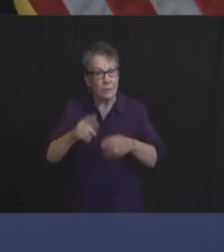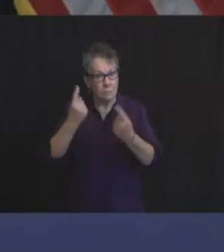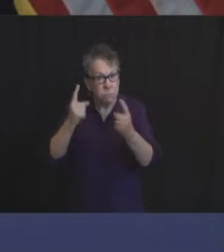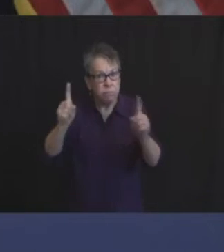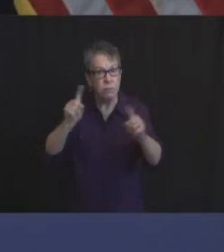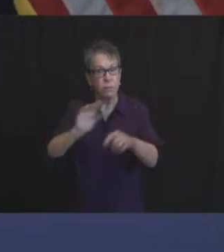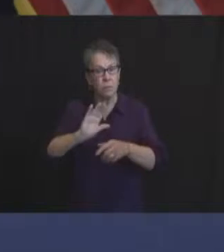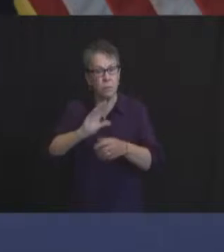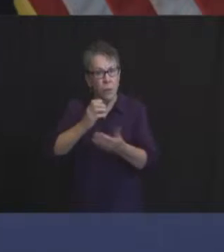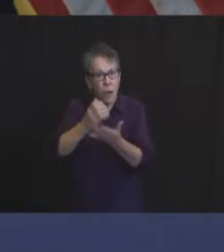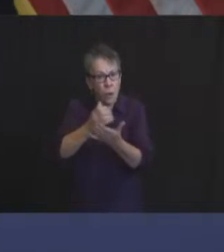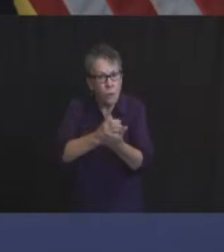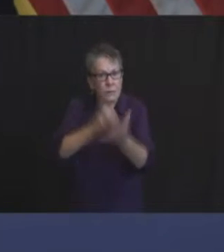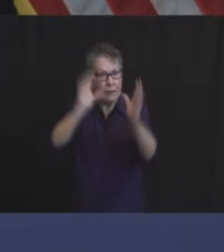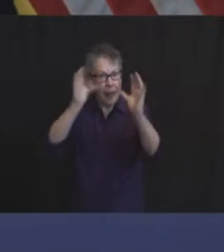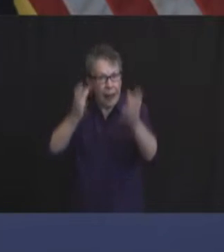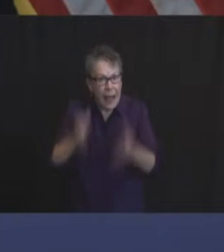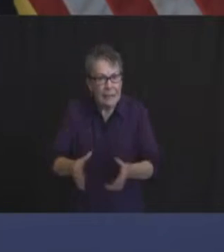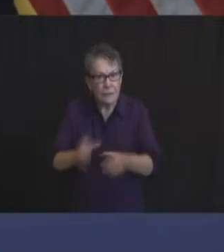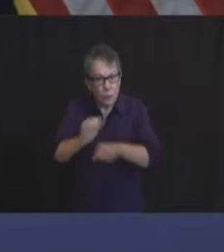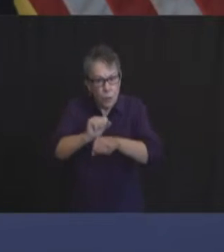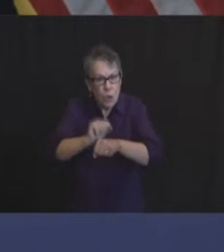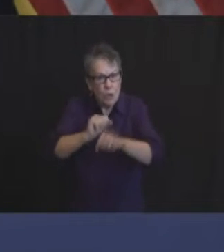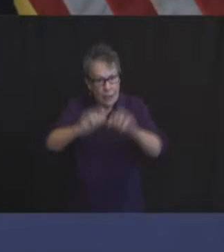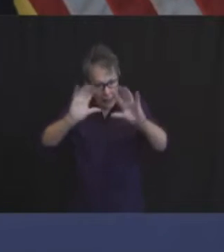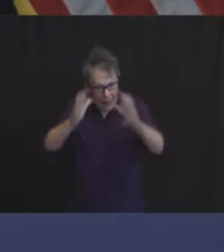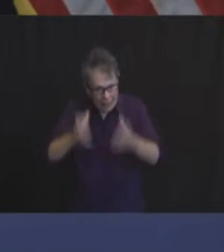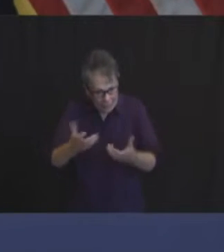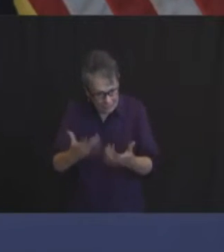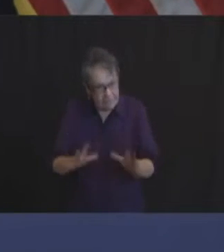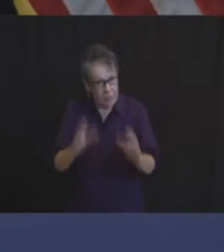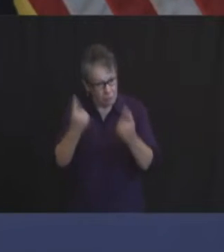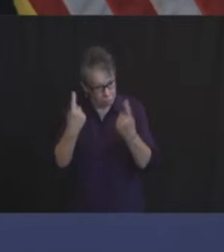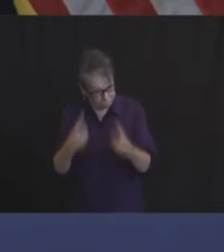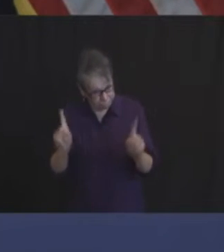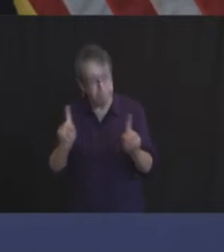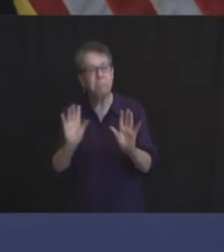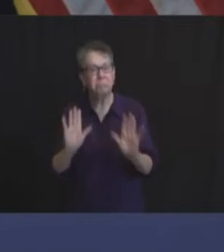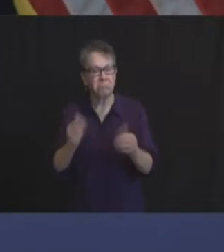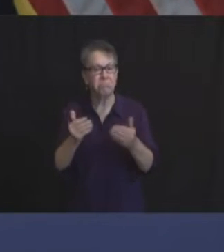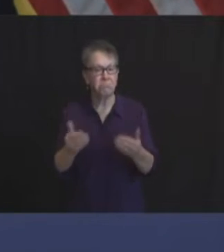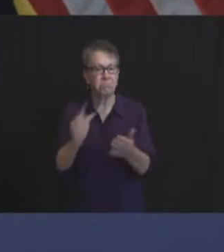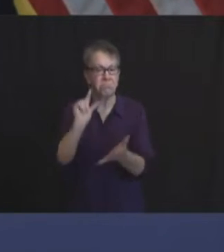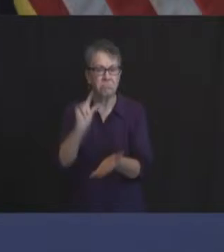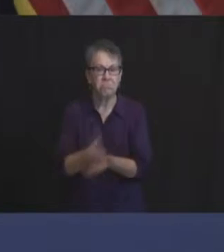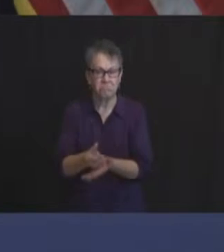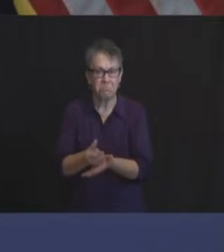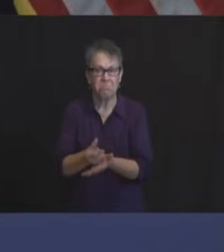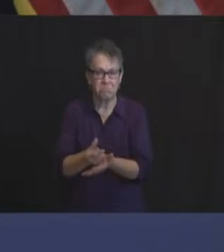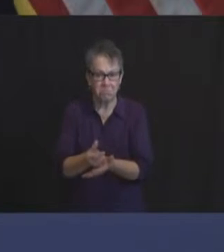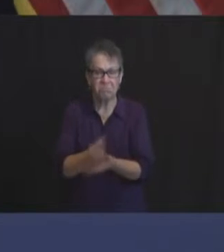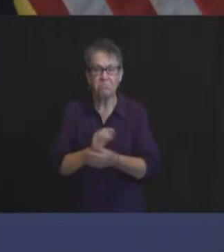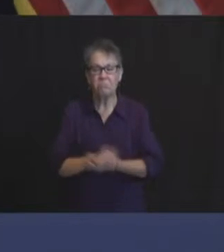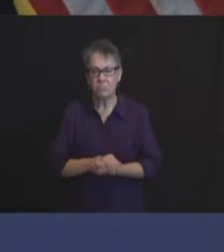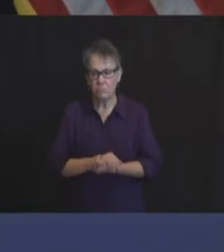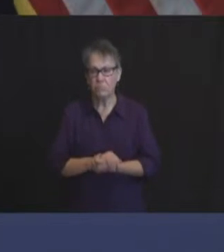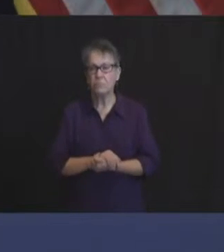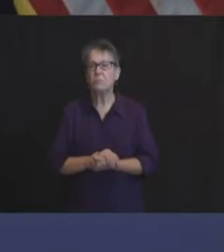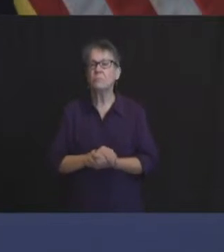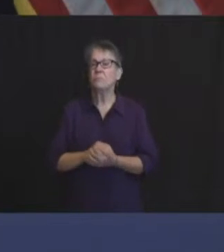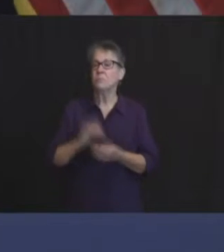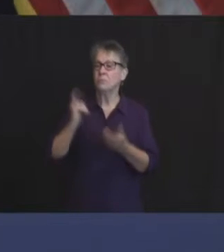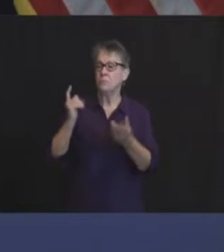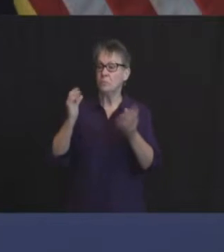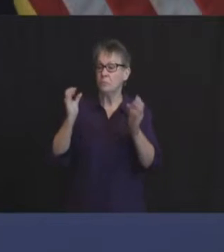for this school year, while maintaining schools, systems, and procedures for developing and measuring students'